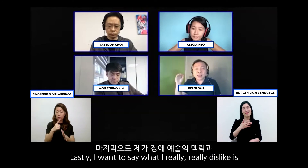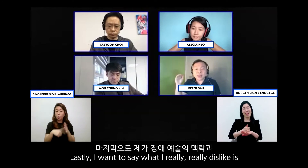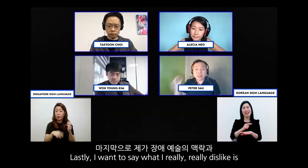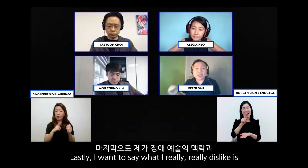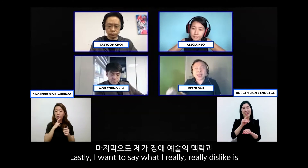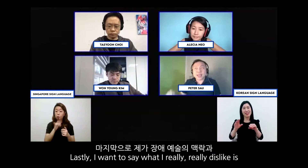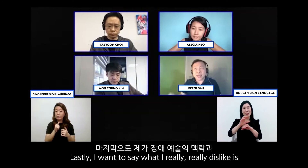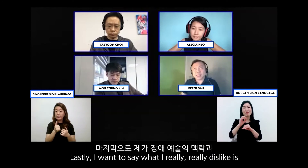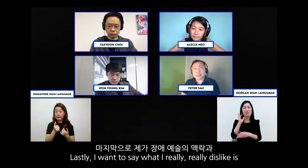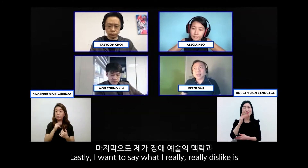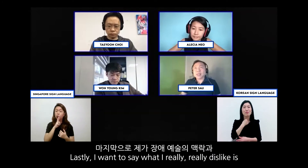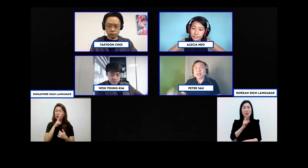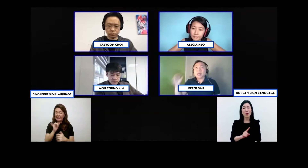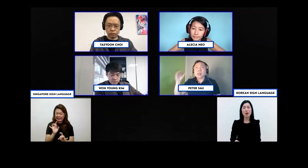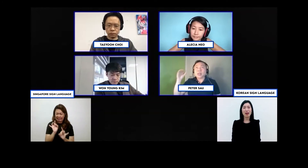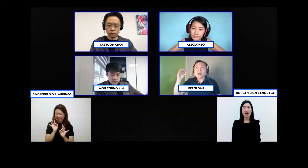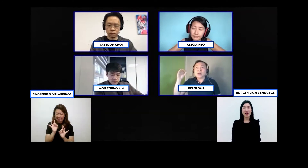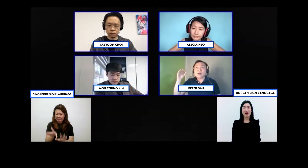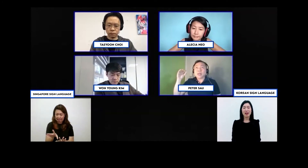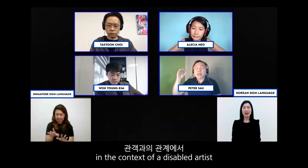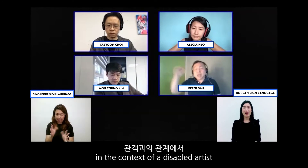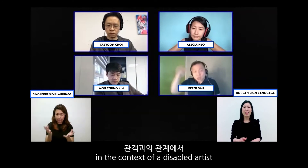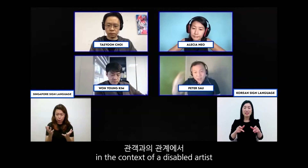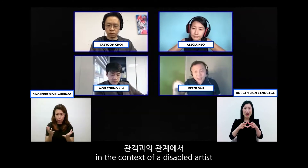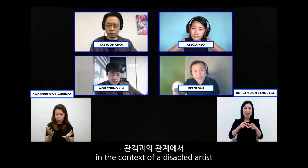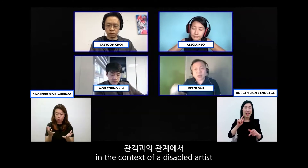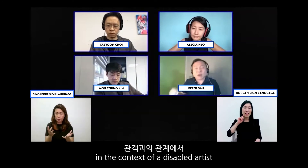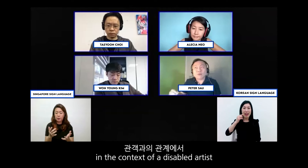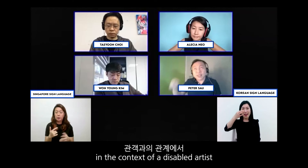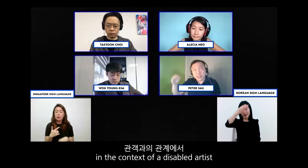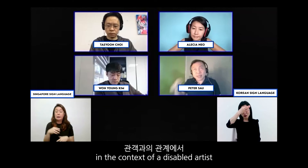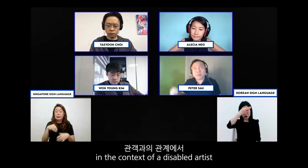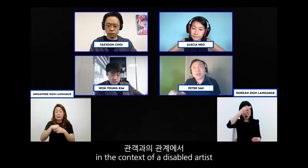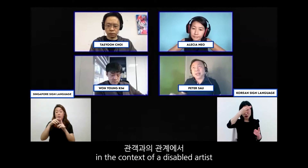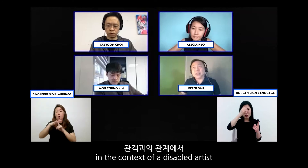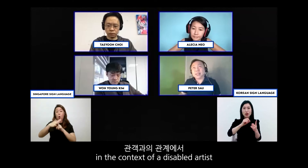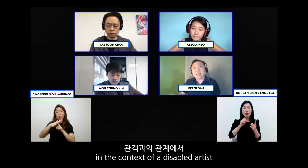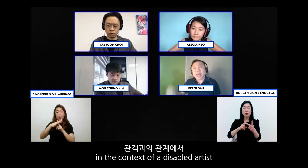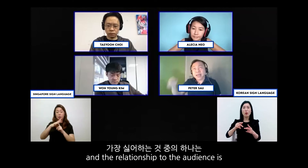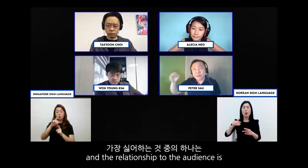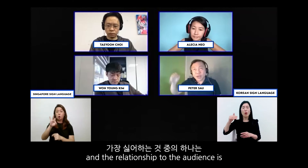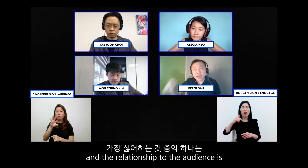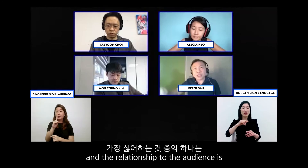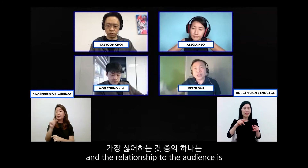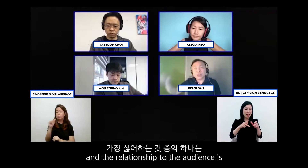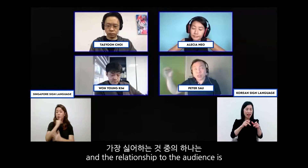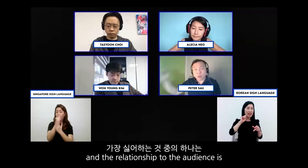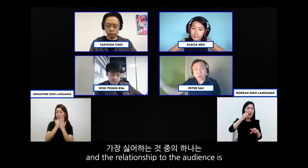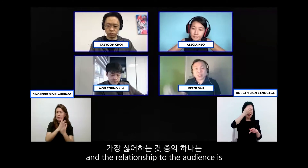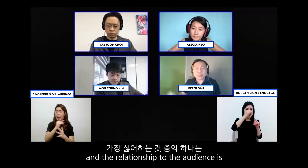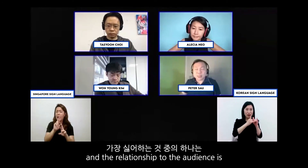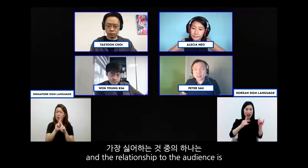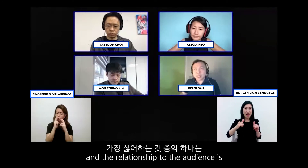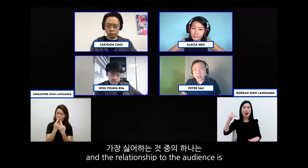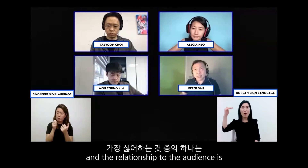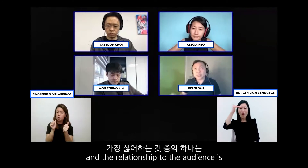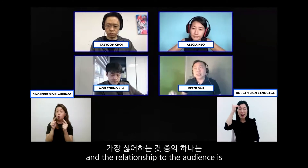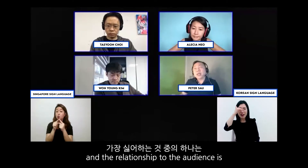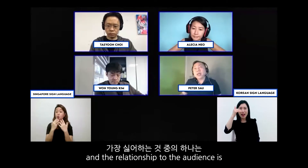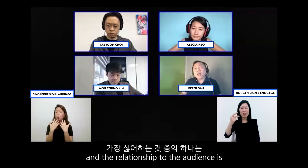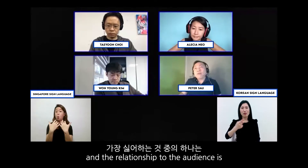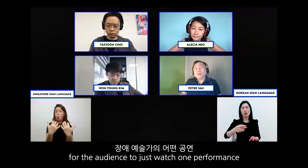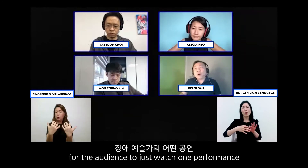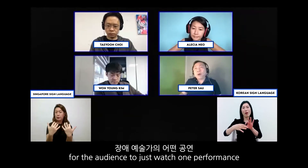really dislike is in the context of a disabled artist and the relationship to the audience